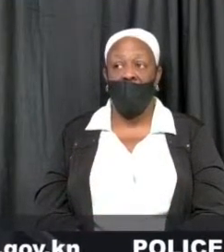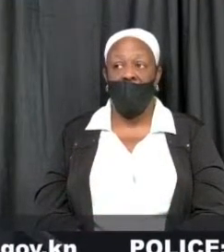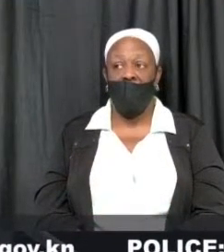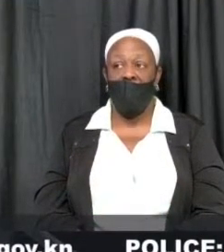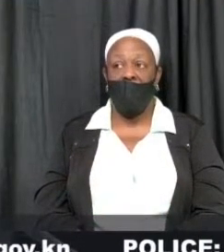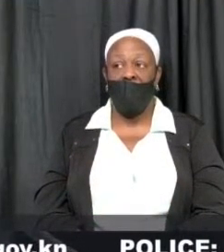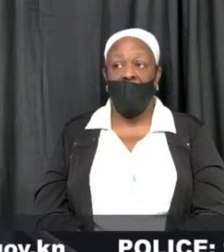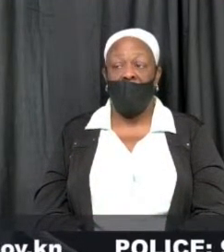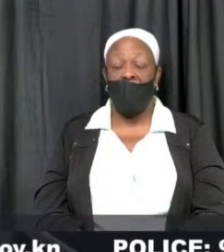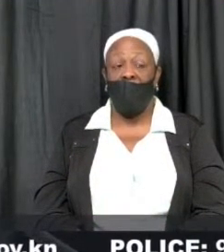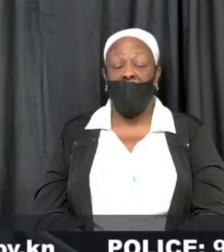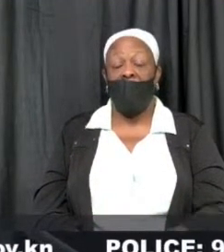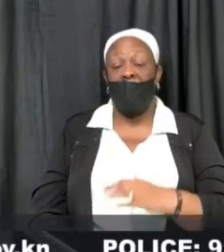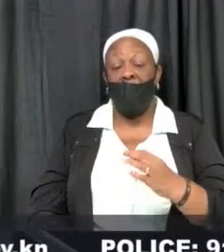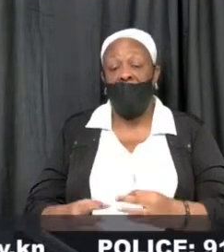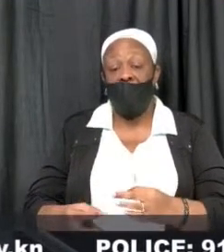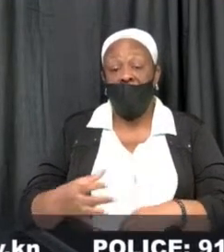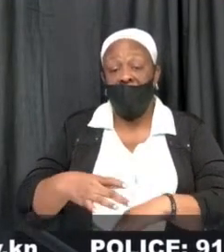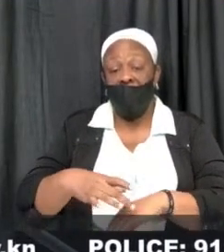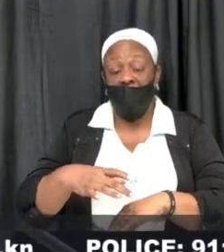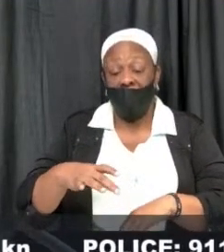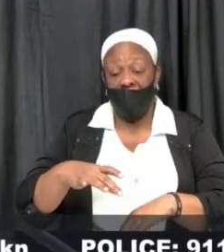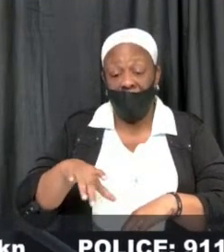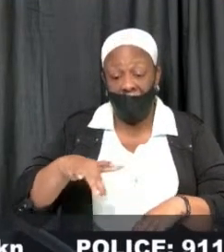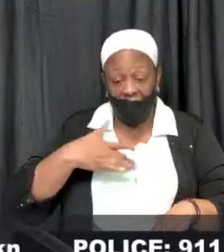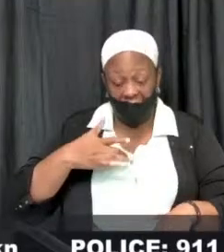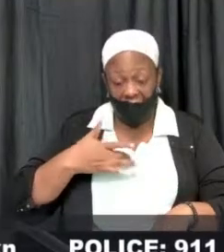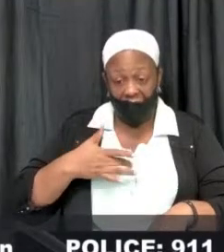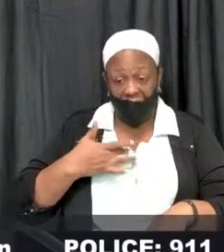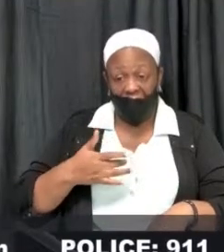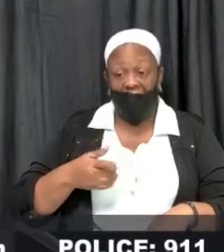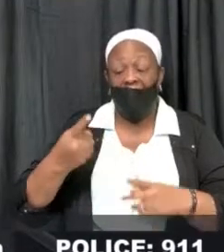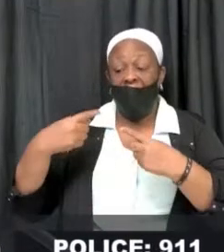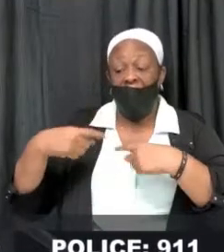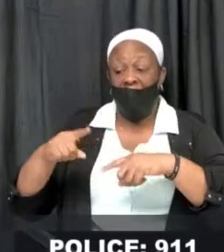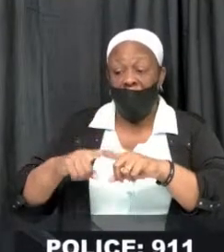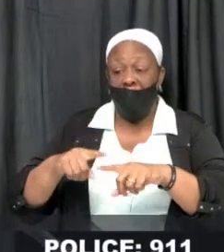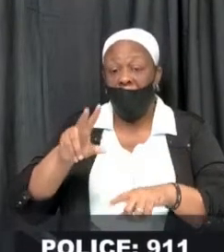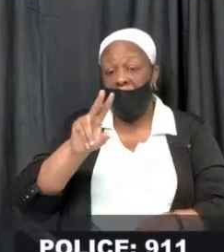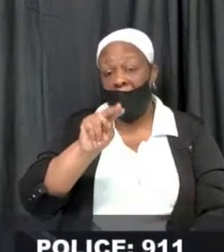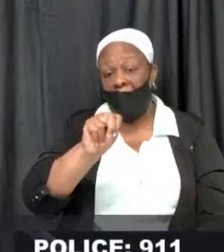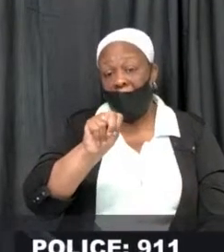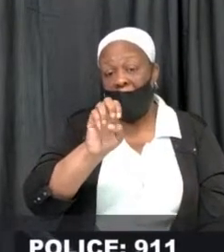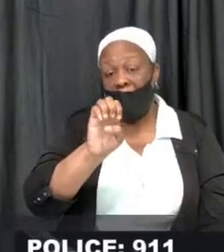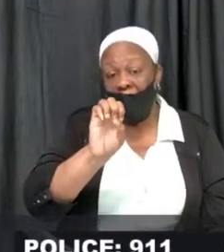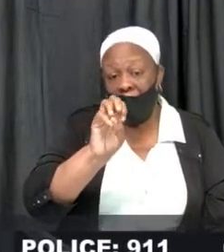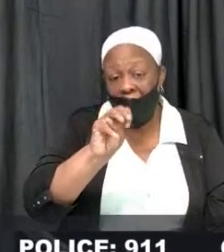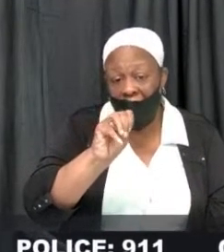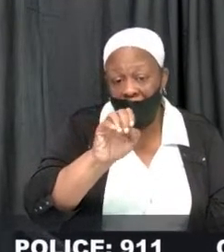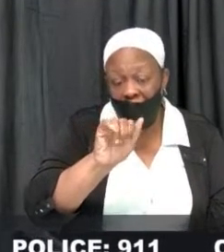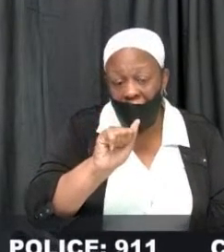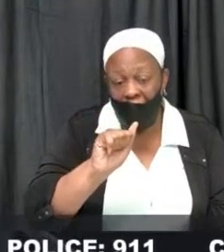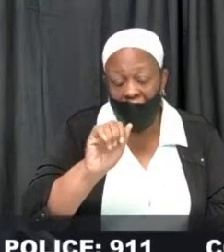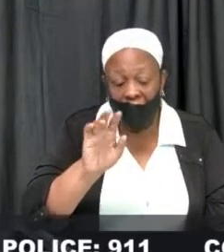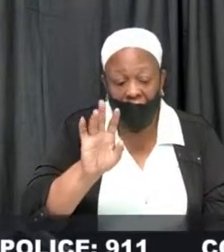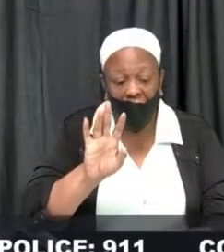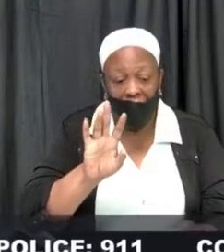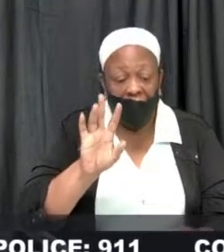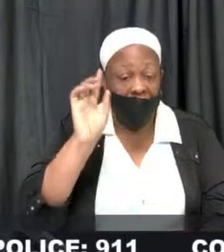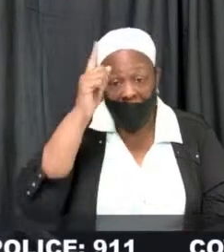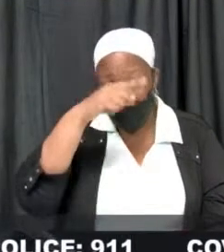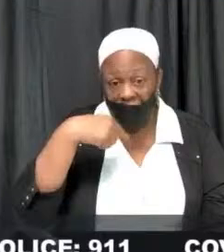know if you felt this earthquake. We are now heading into the hurricane